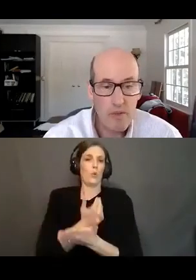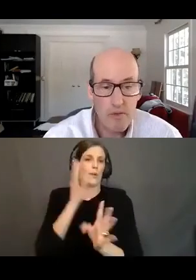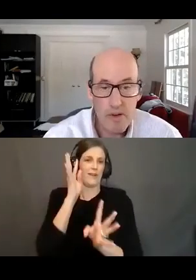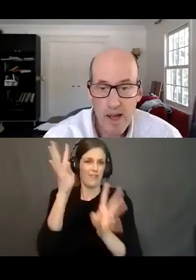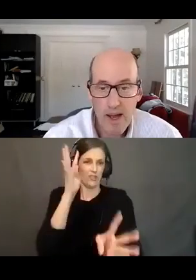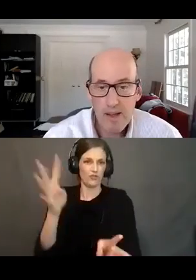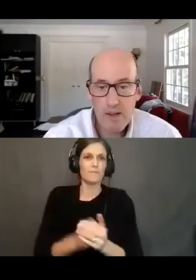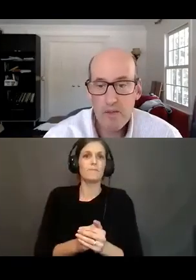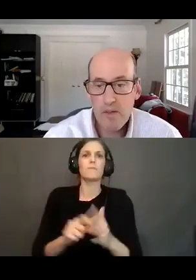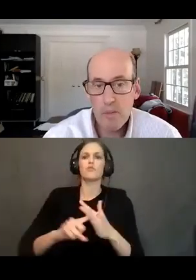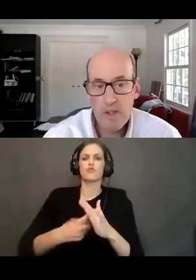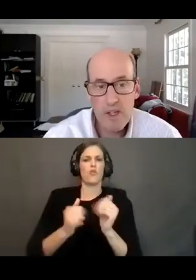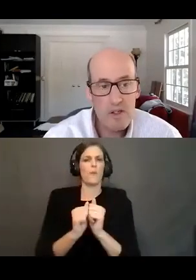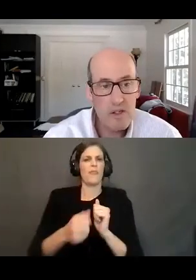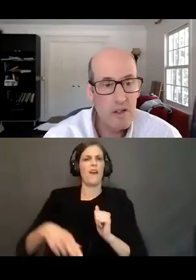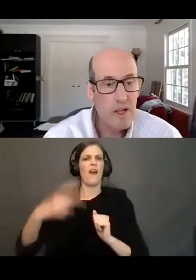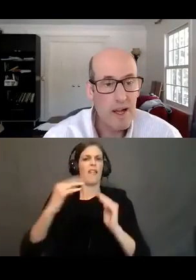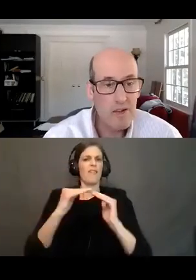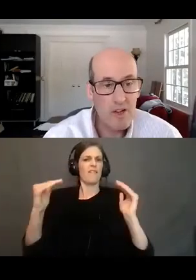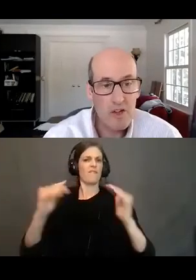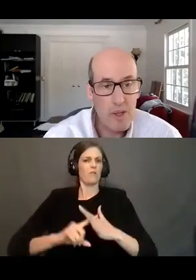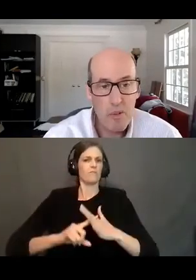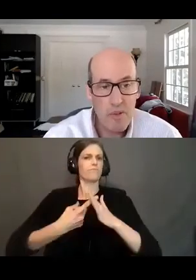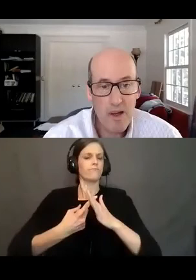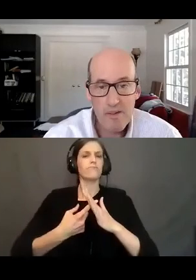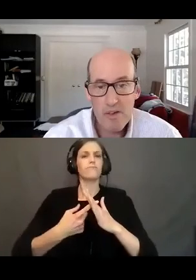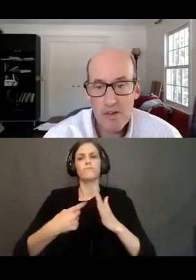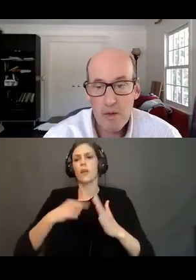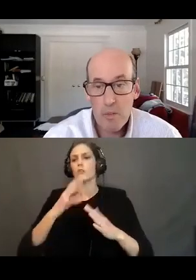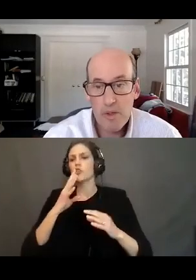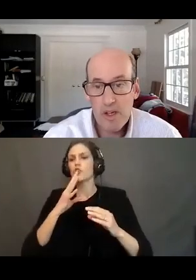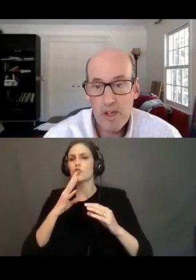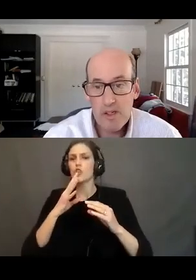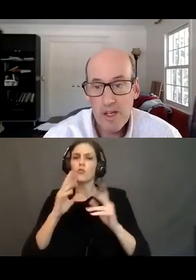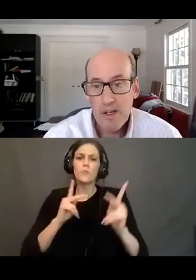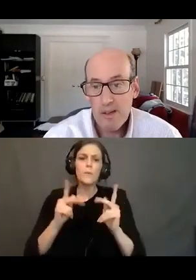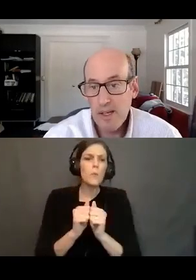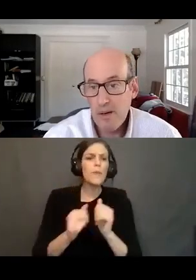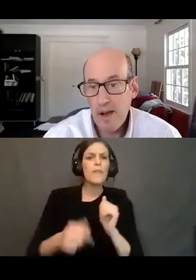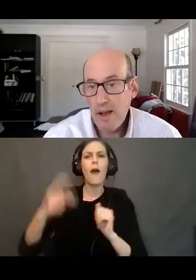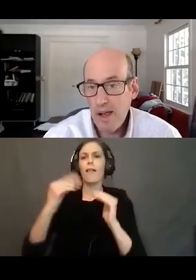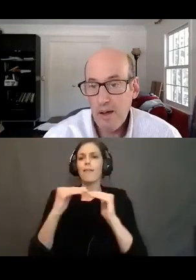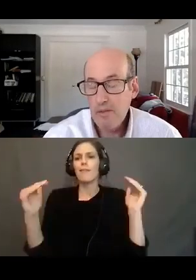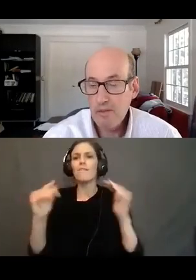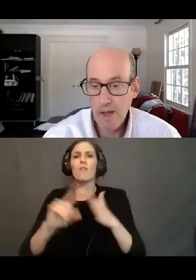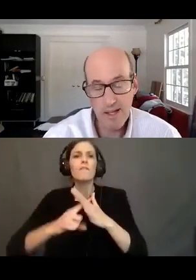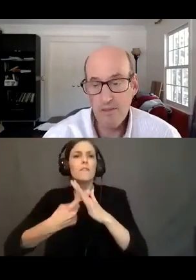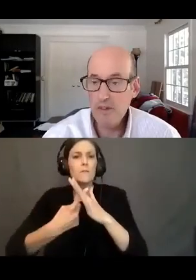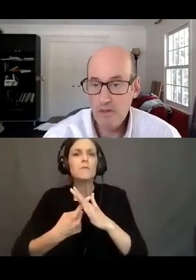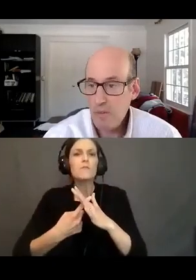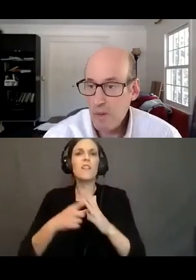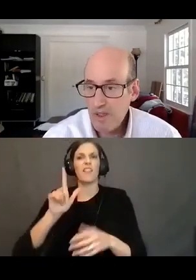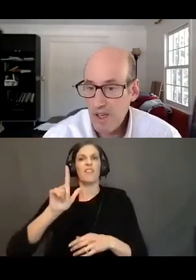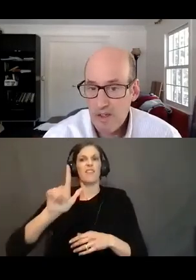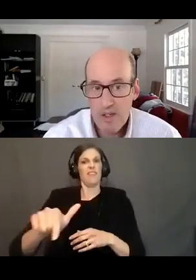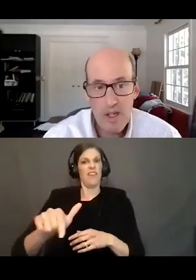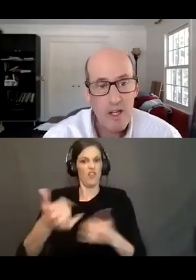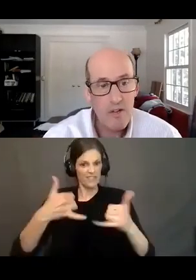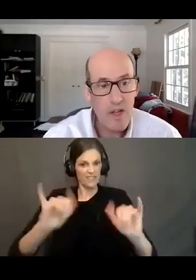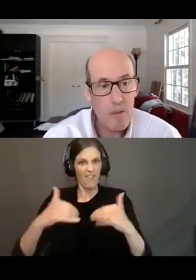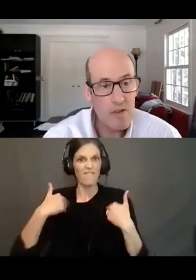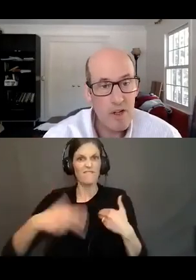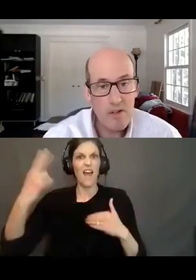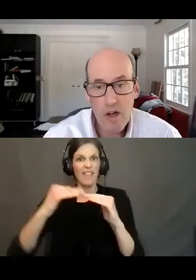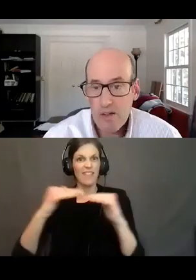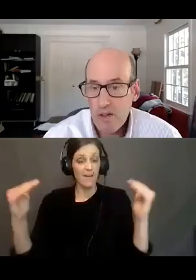started with a fairly high level of implementation. I talked to people with high levels of implementation. Later on, I have high levels of implementation.